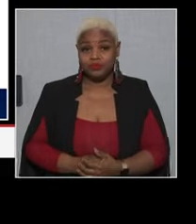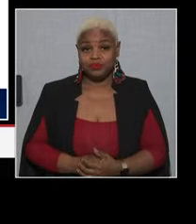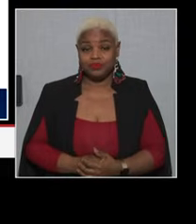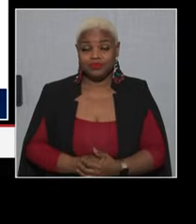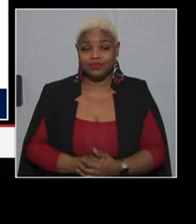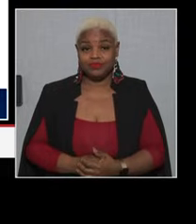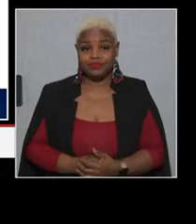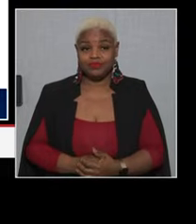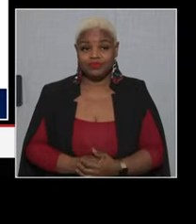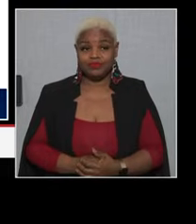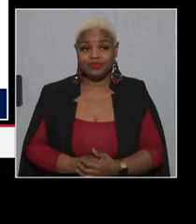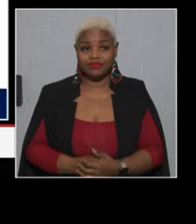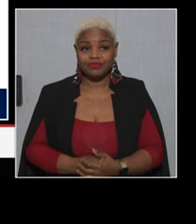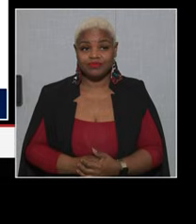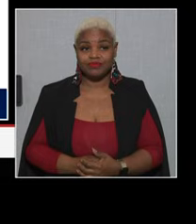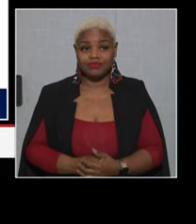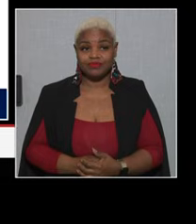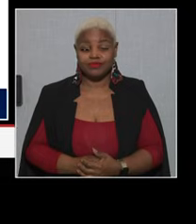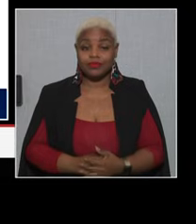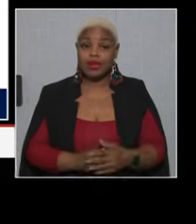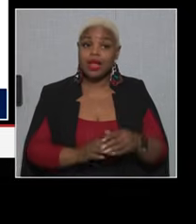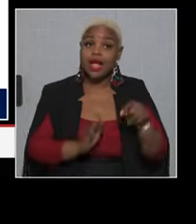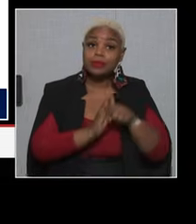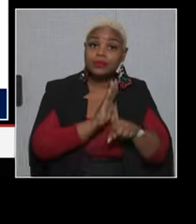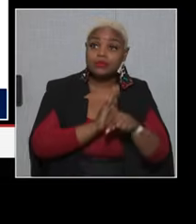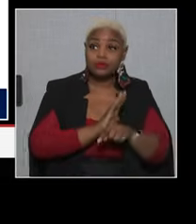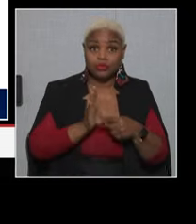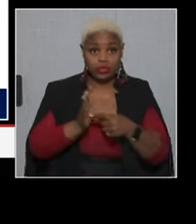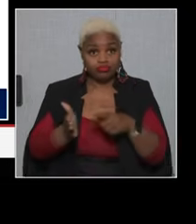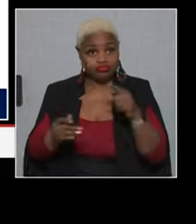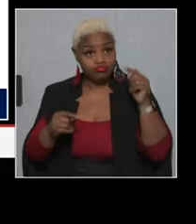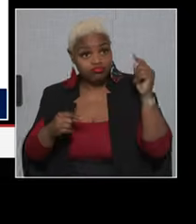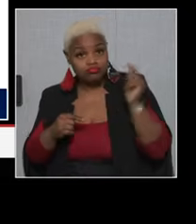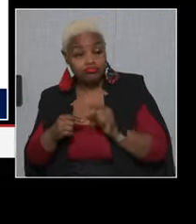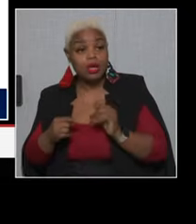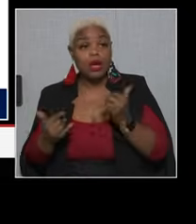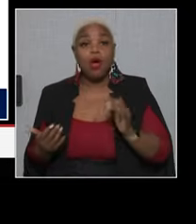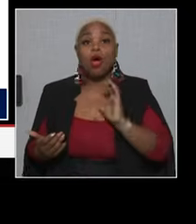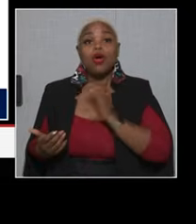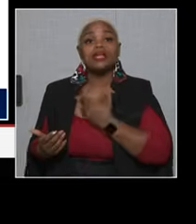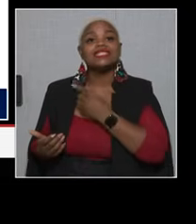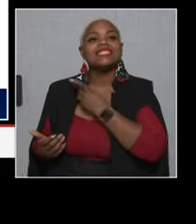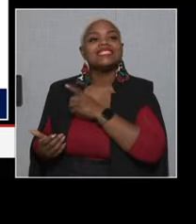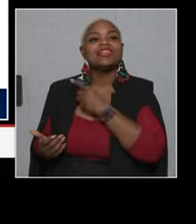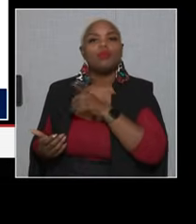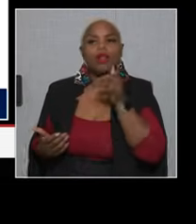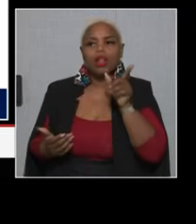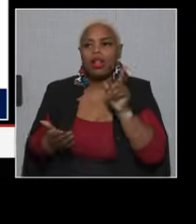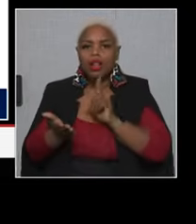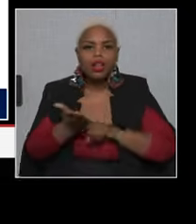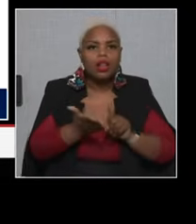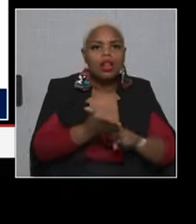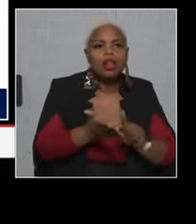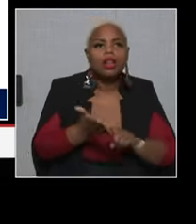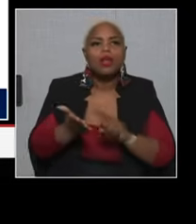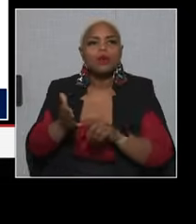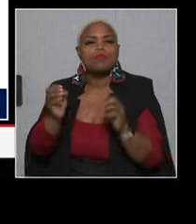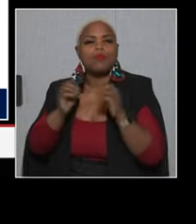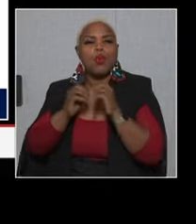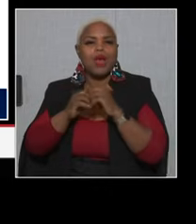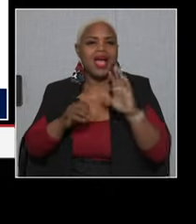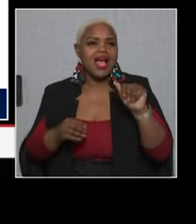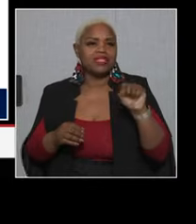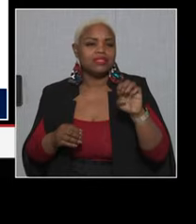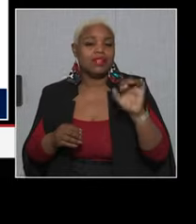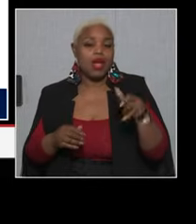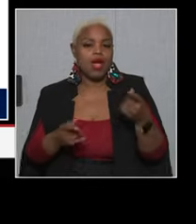homicides have decreased, our detectives are closing more cases. We've made 103 homicide arrests so far